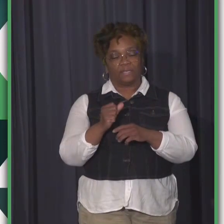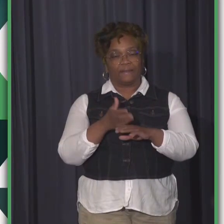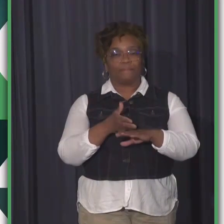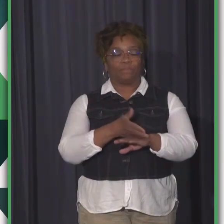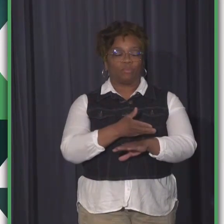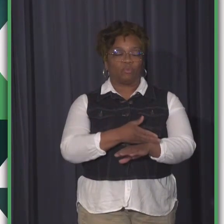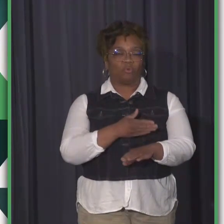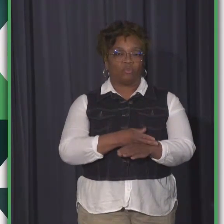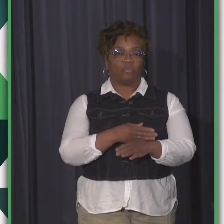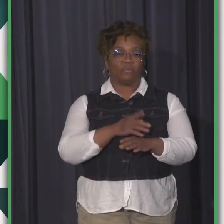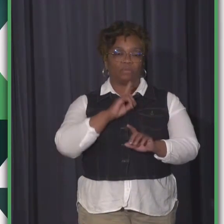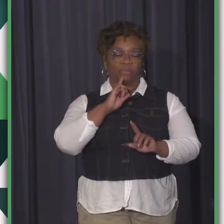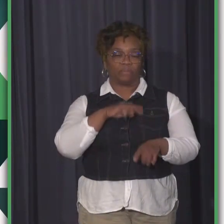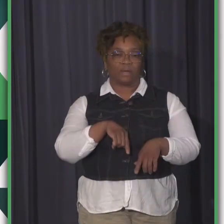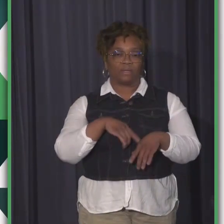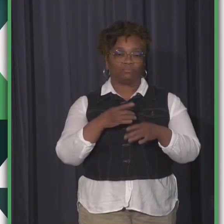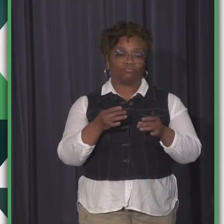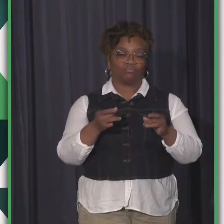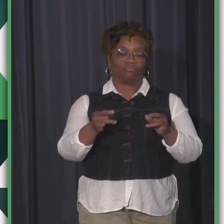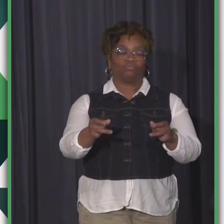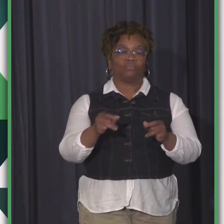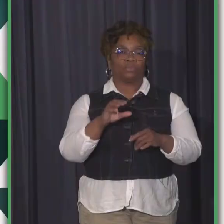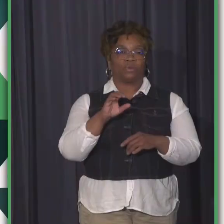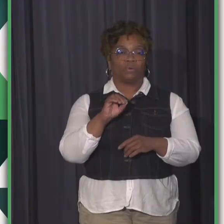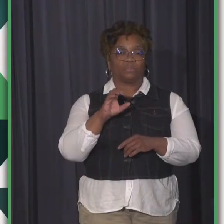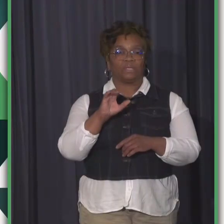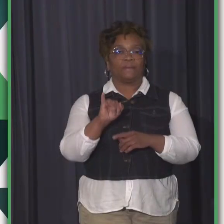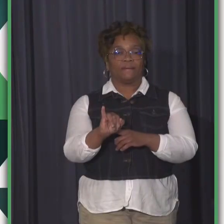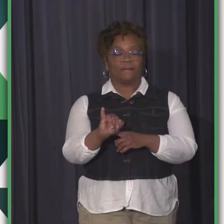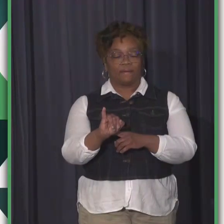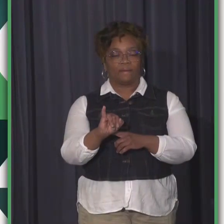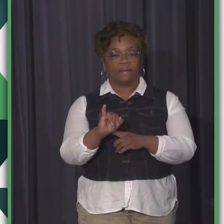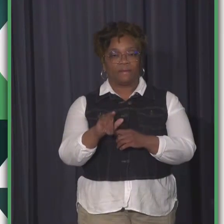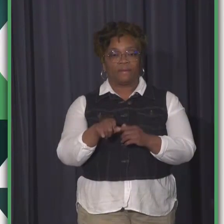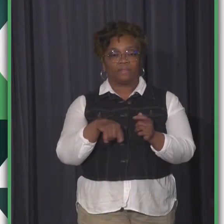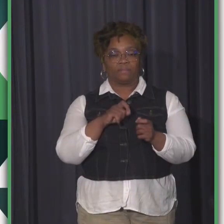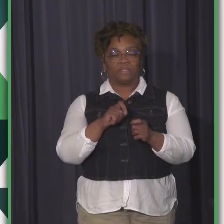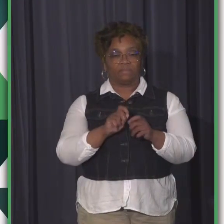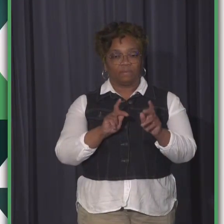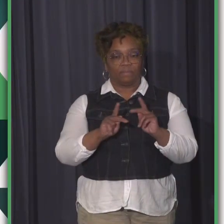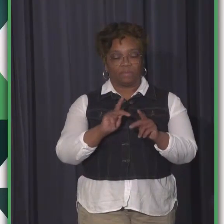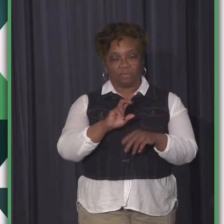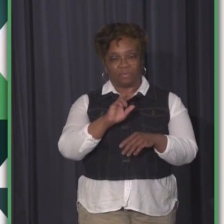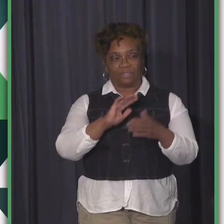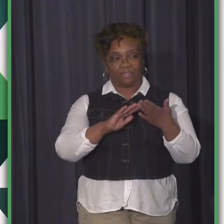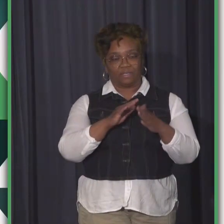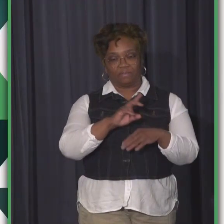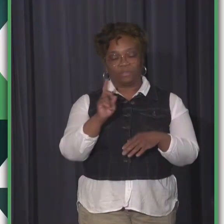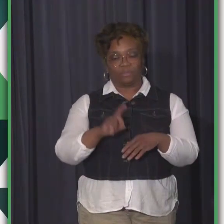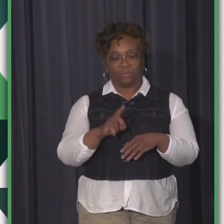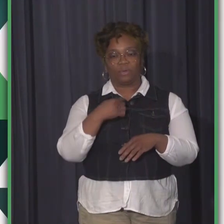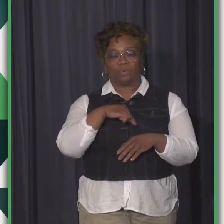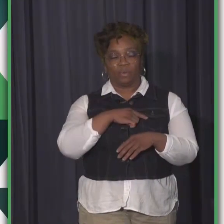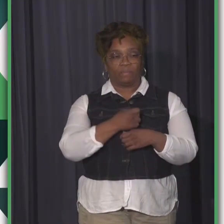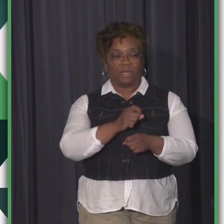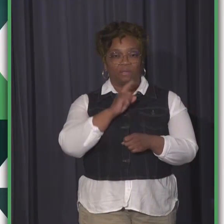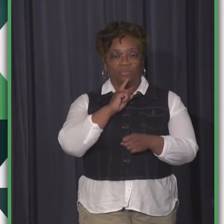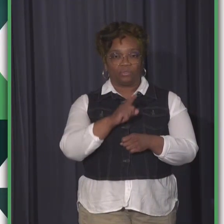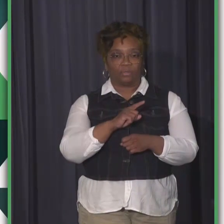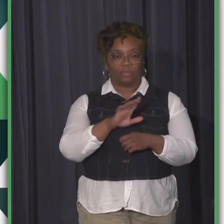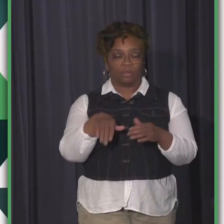and responsiveness of the Office of the Chief Investigator and serving the citizens of Detroit. We did make sure that all of